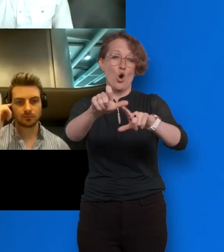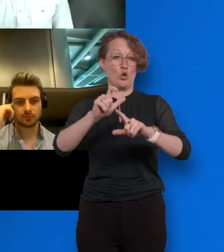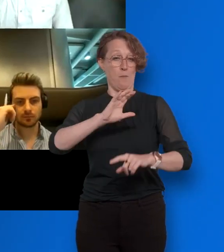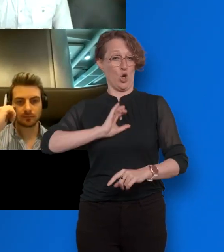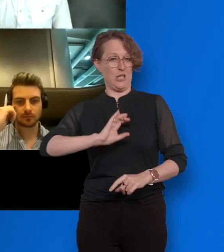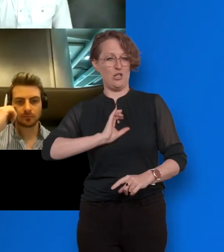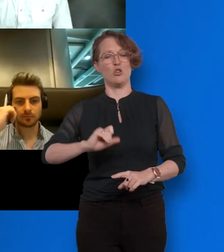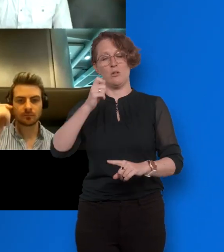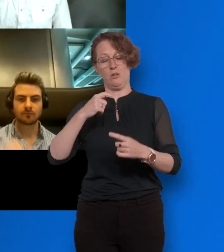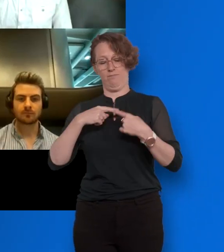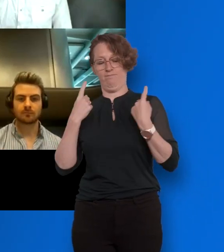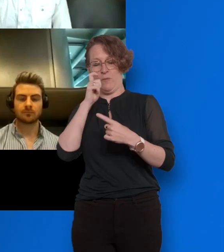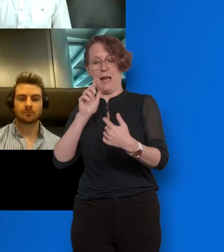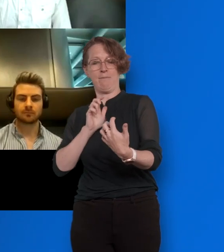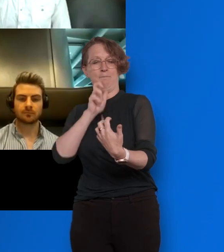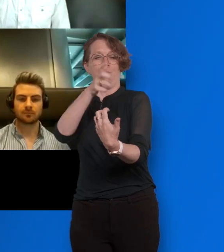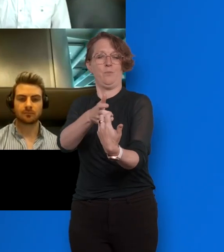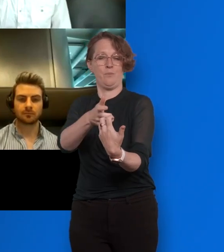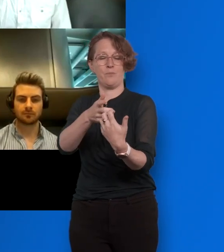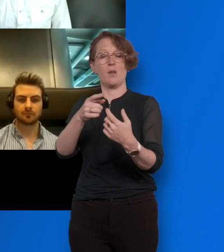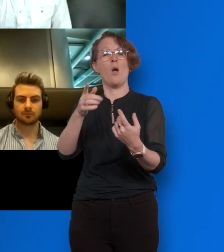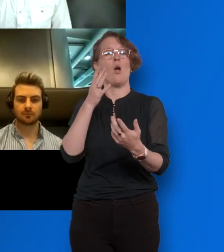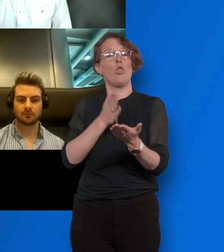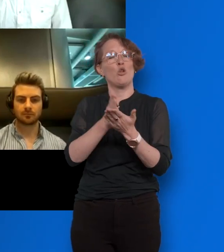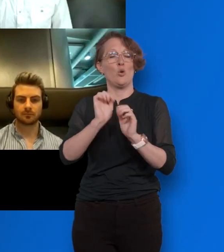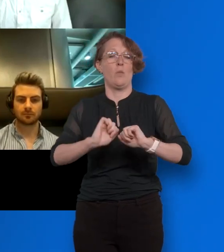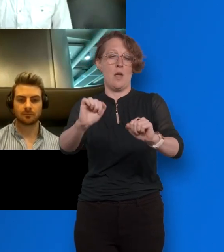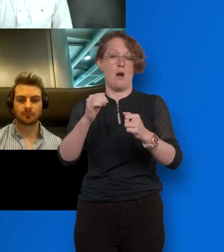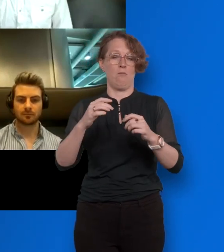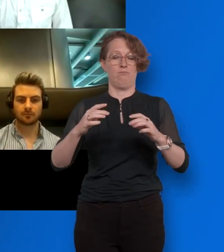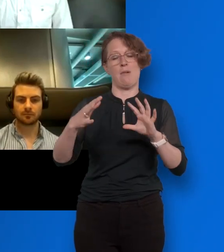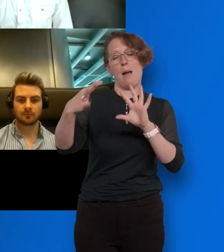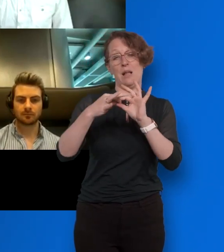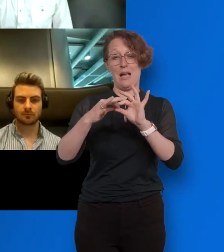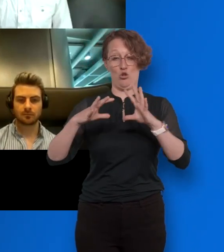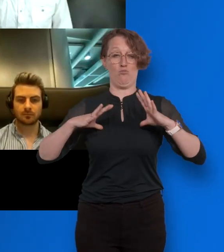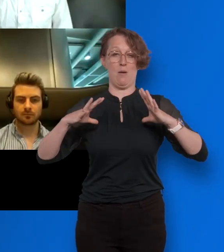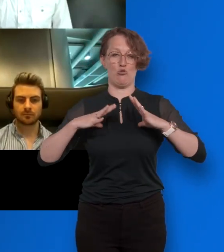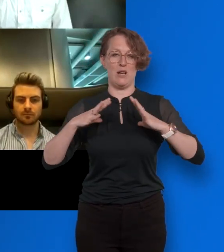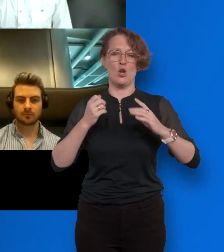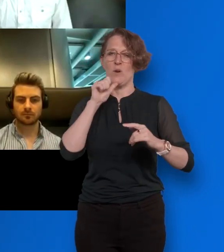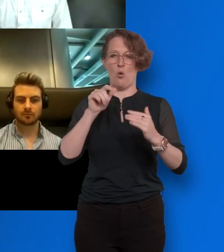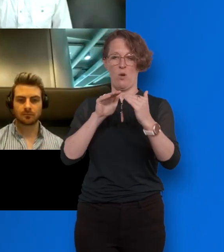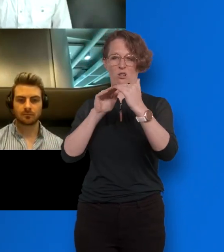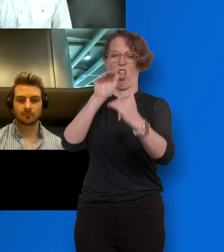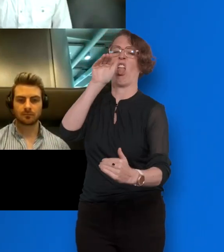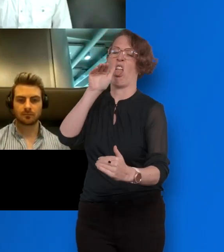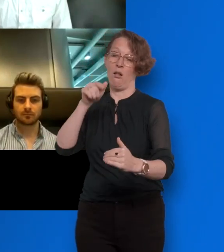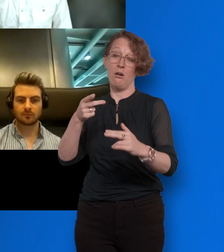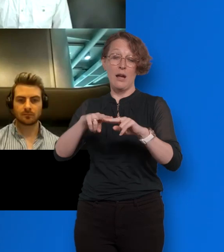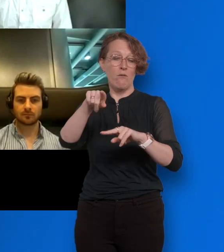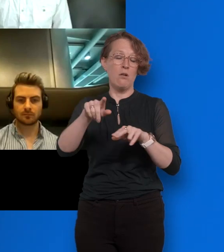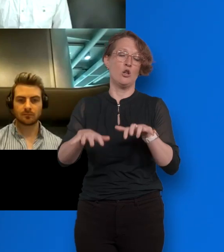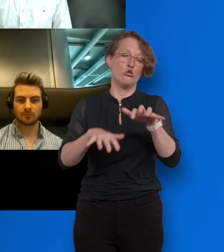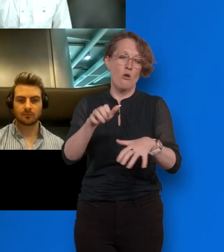provide adjustments as they prepare their application. So we don't want applicants to be disadvantaged because they might struggle with, as